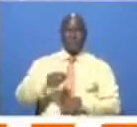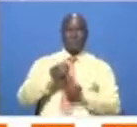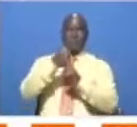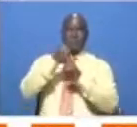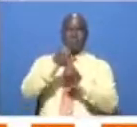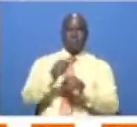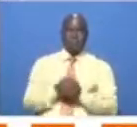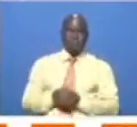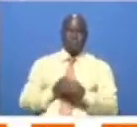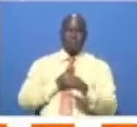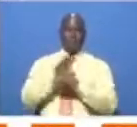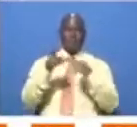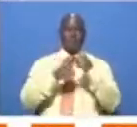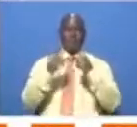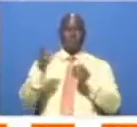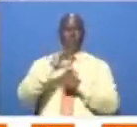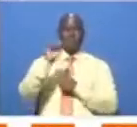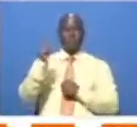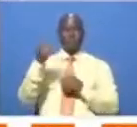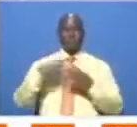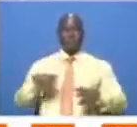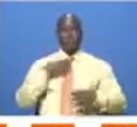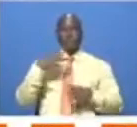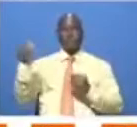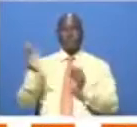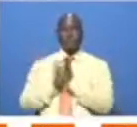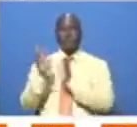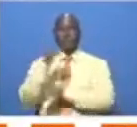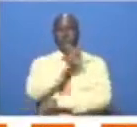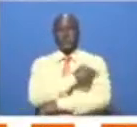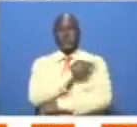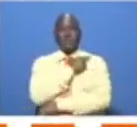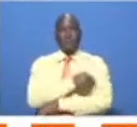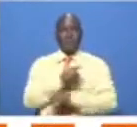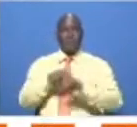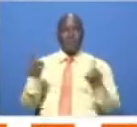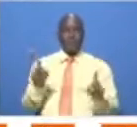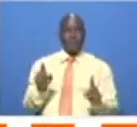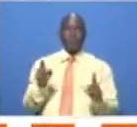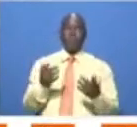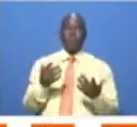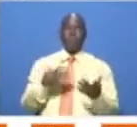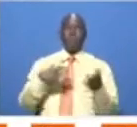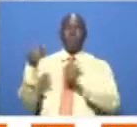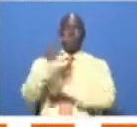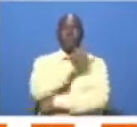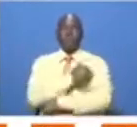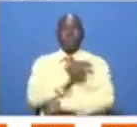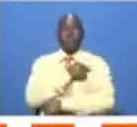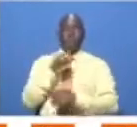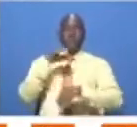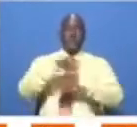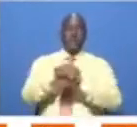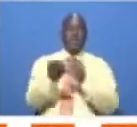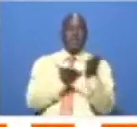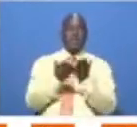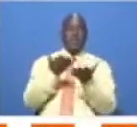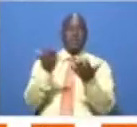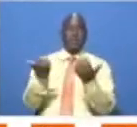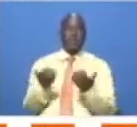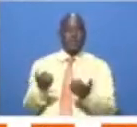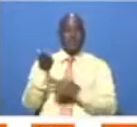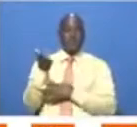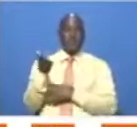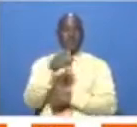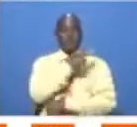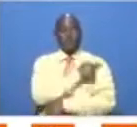for. Over 72% of Kenyans who love to go to the public hospitals, but because they go to the public hospitals and they don't get the services that they deserve to get in